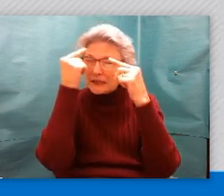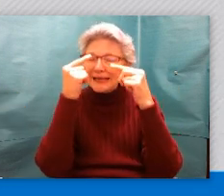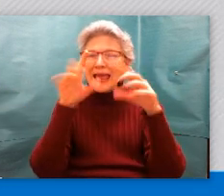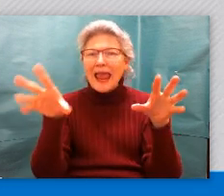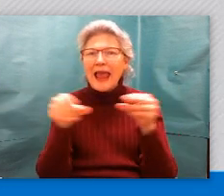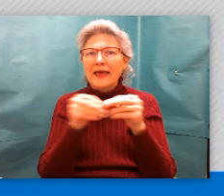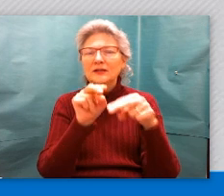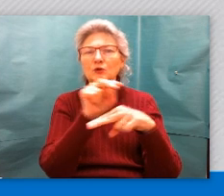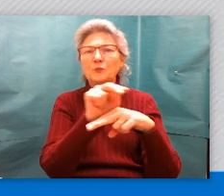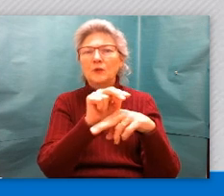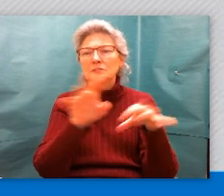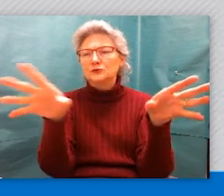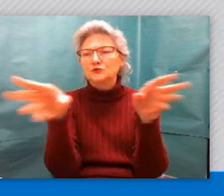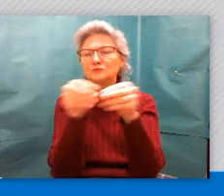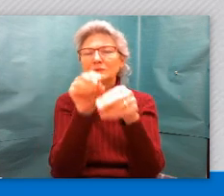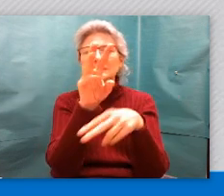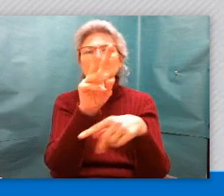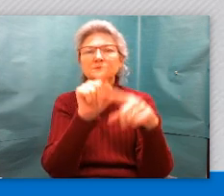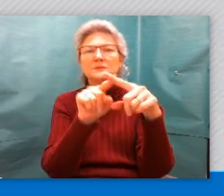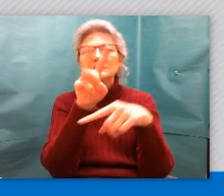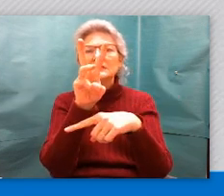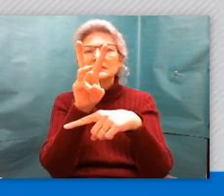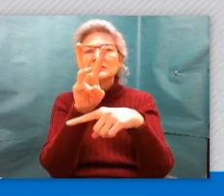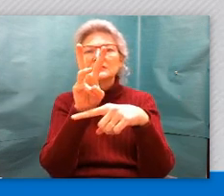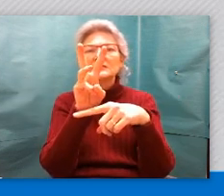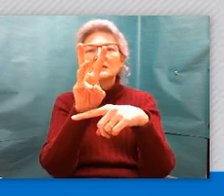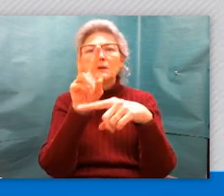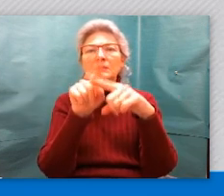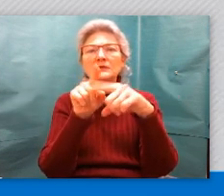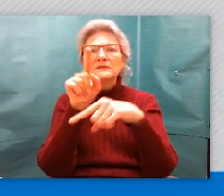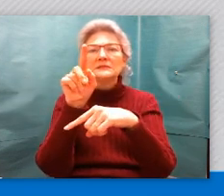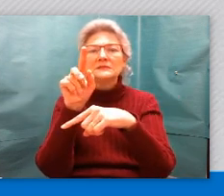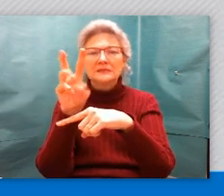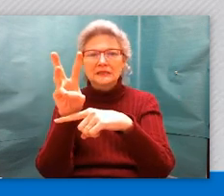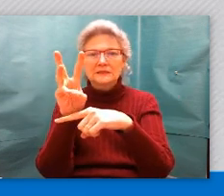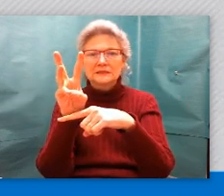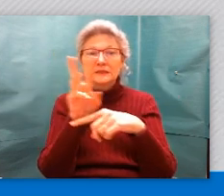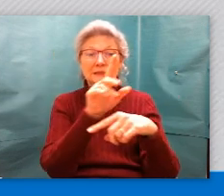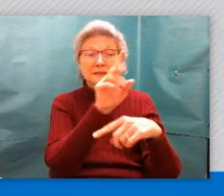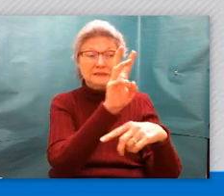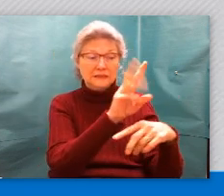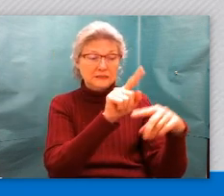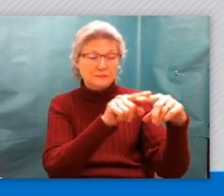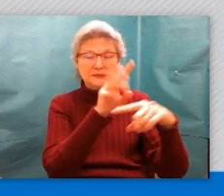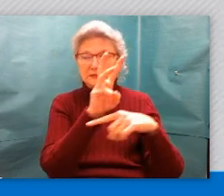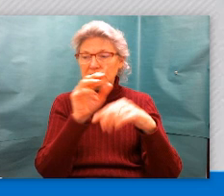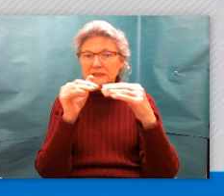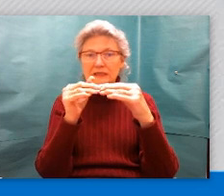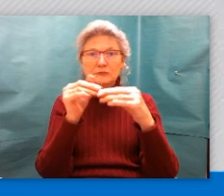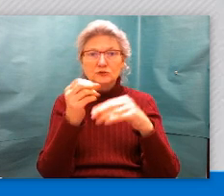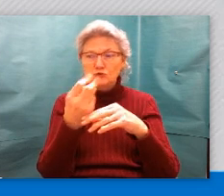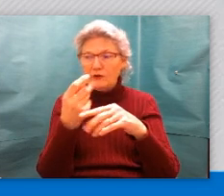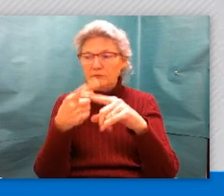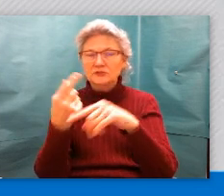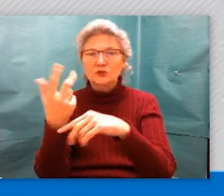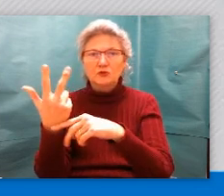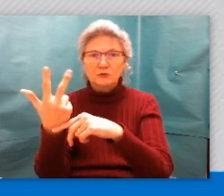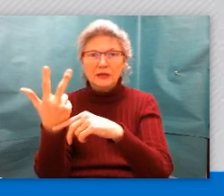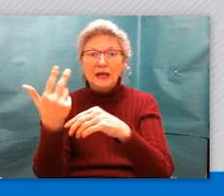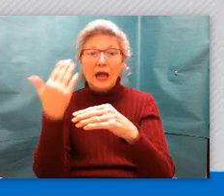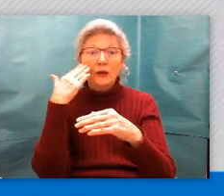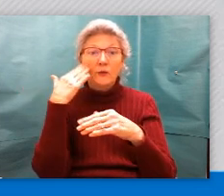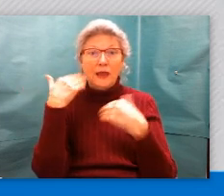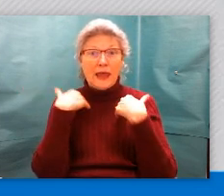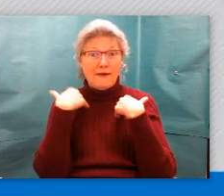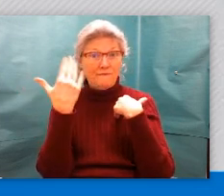numerators 6 plus 6 plus 6. So if I do 6 plus 6 is 12 plus 3, I know that I get